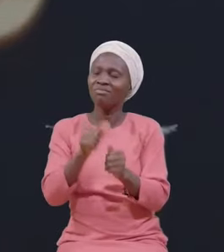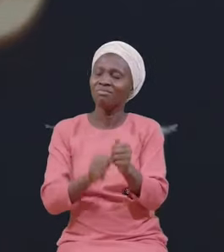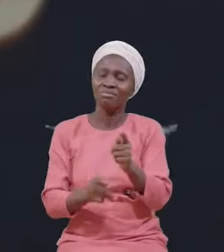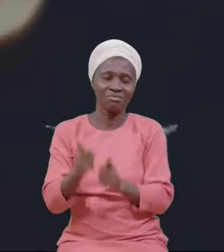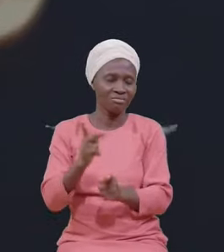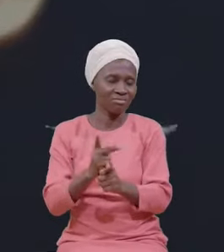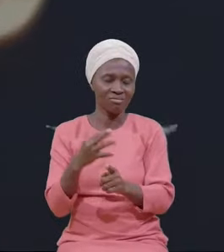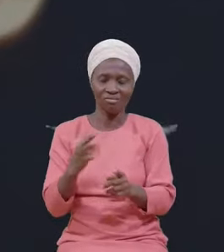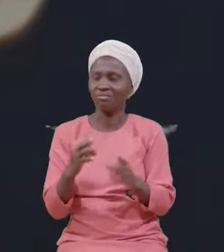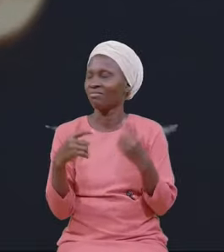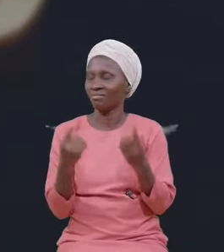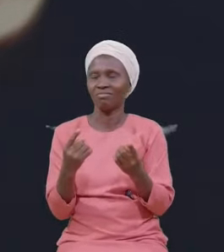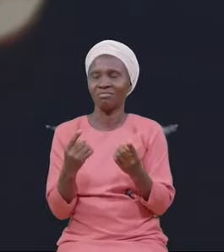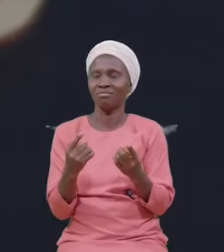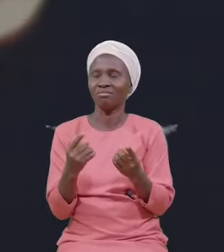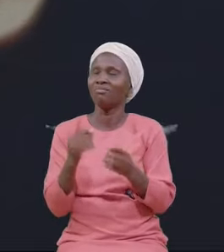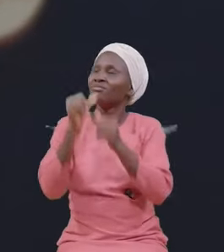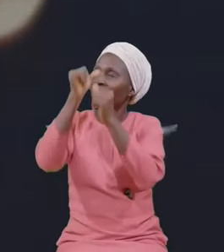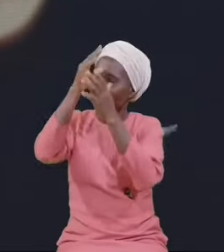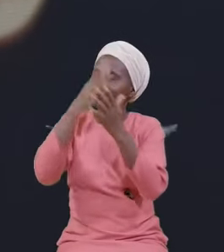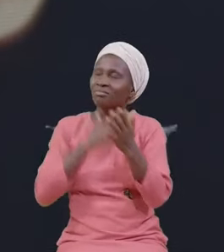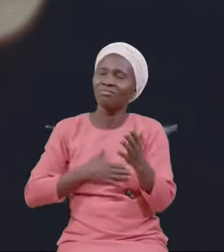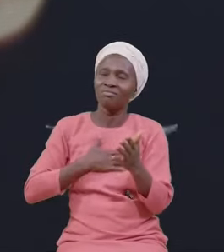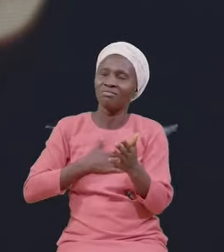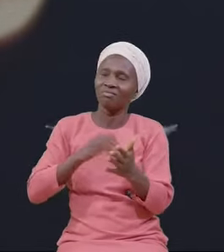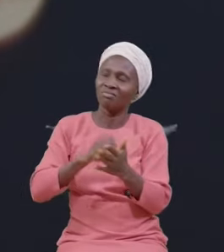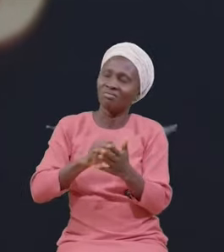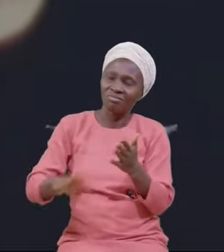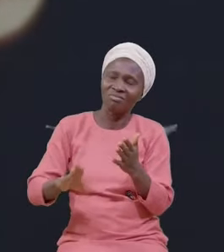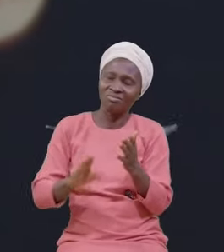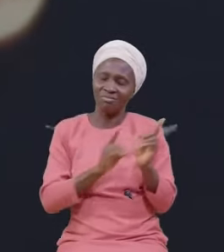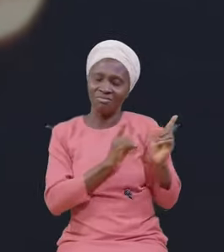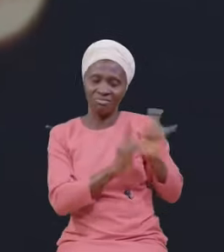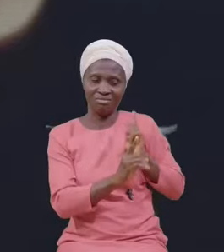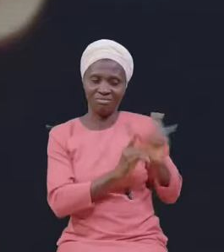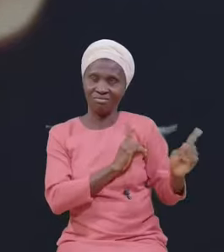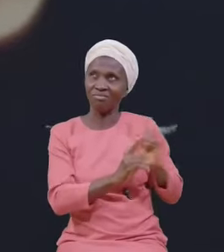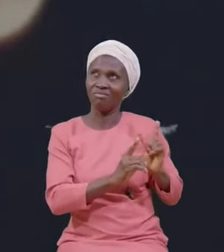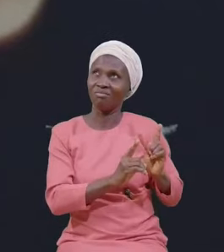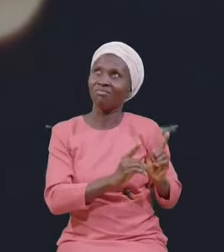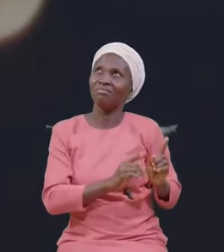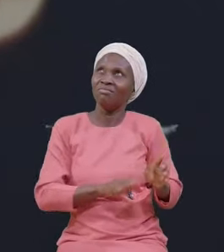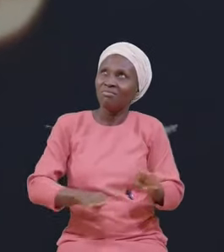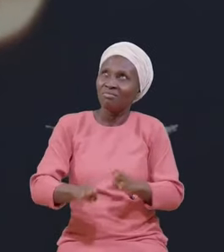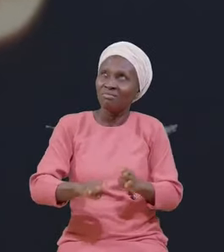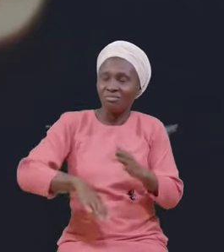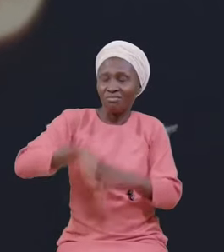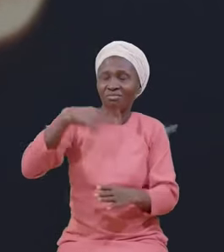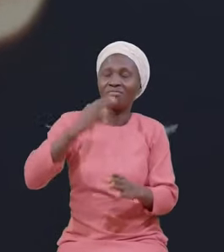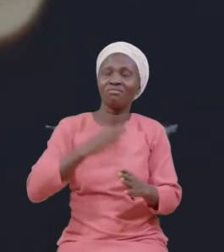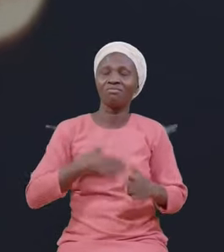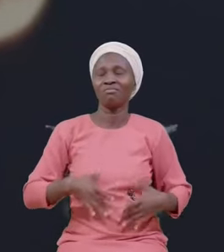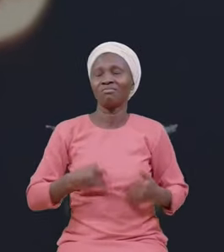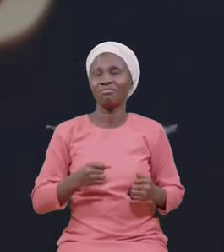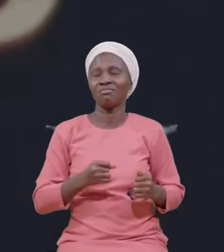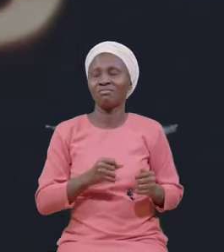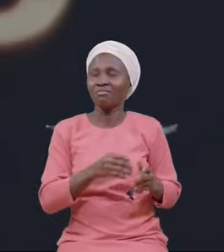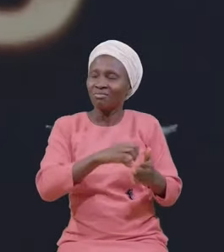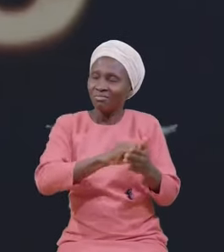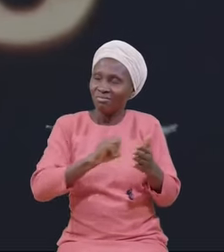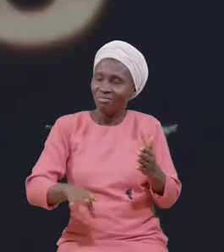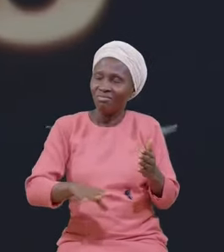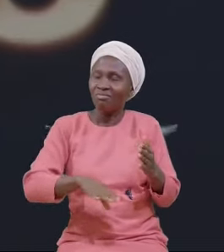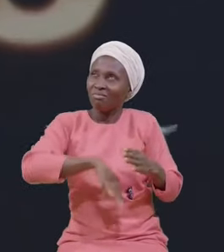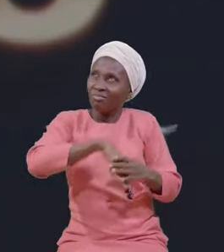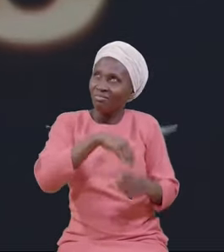father take away from my life take away Greed from my life ah Lord I